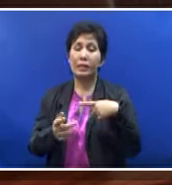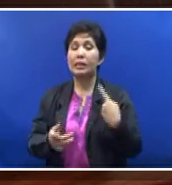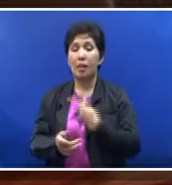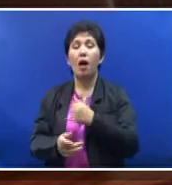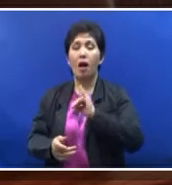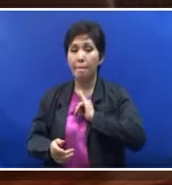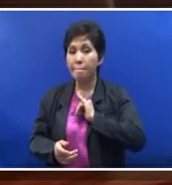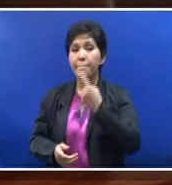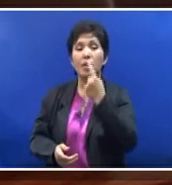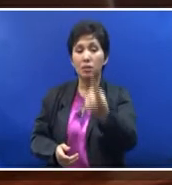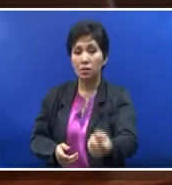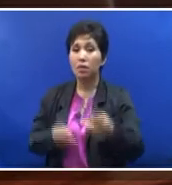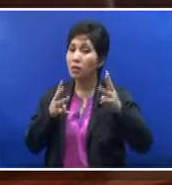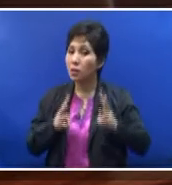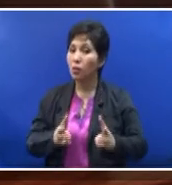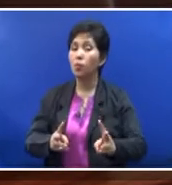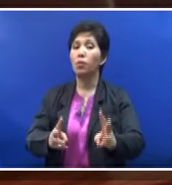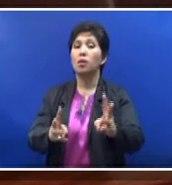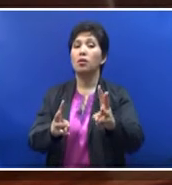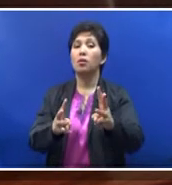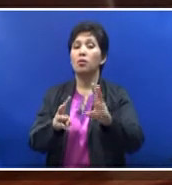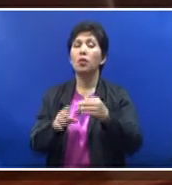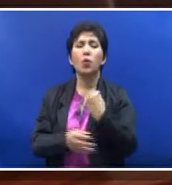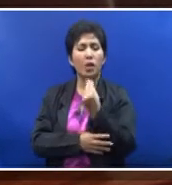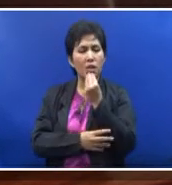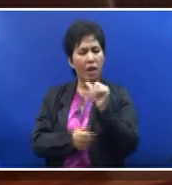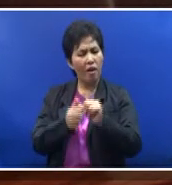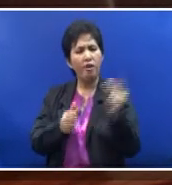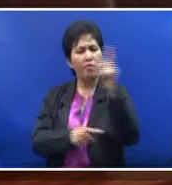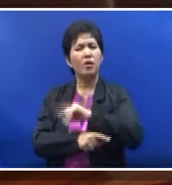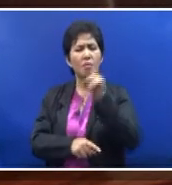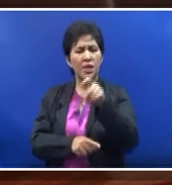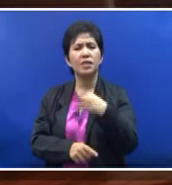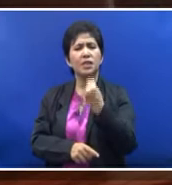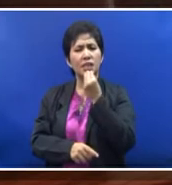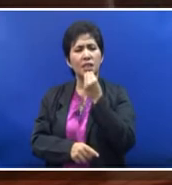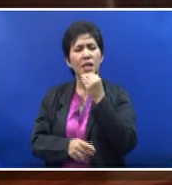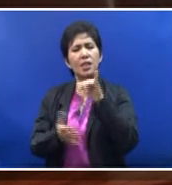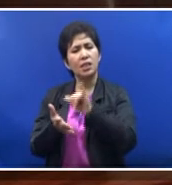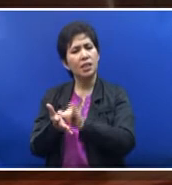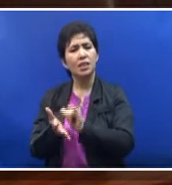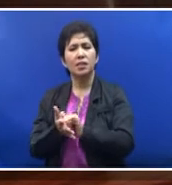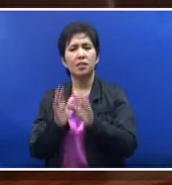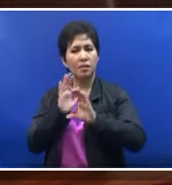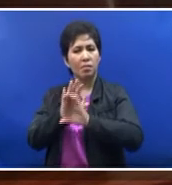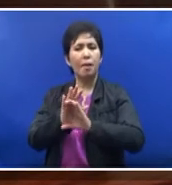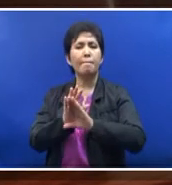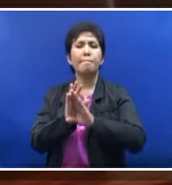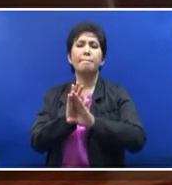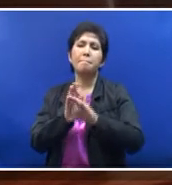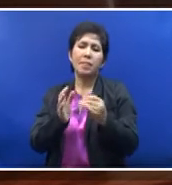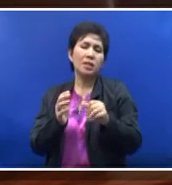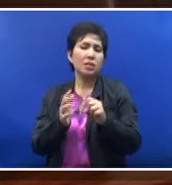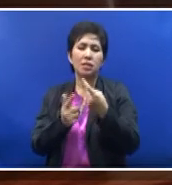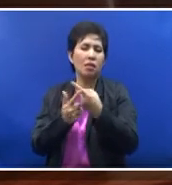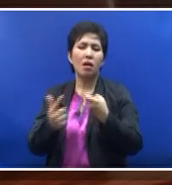mentioned just now, the way you eat. Every day you have to eat, right? That is the example of the biological